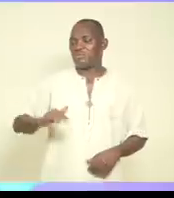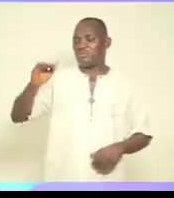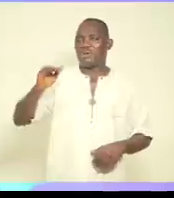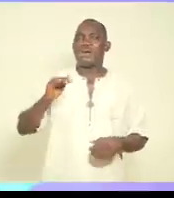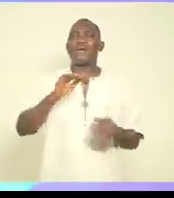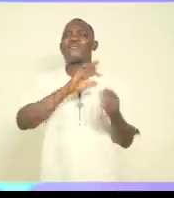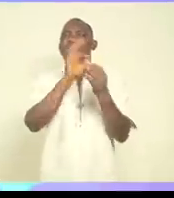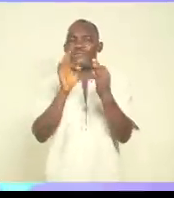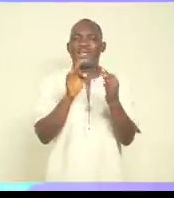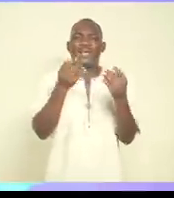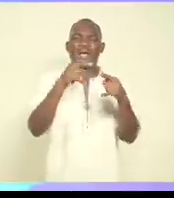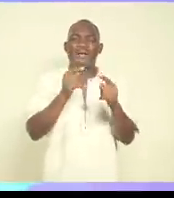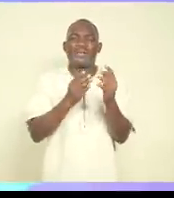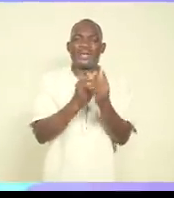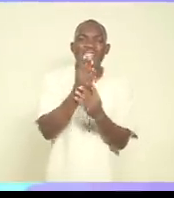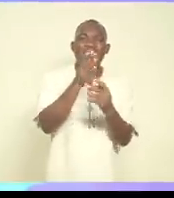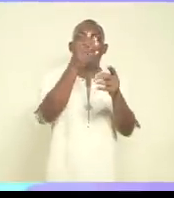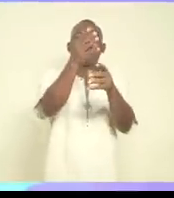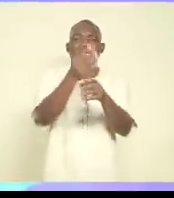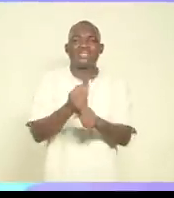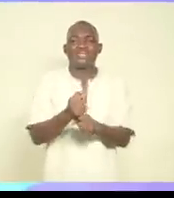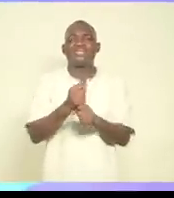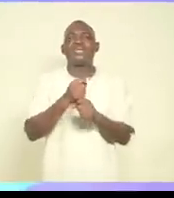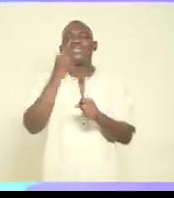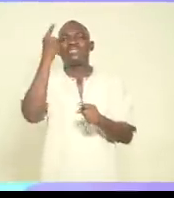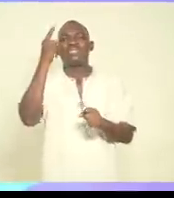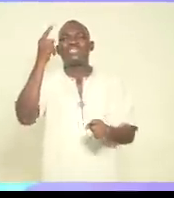and their access and understanding of justice.